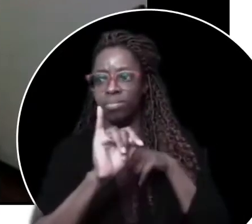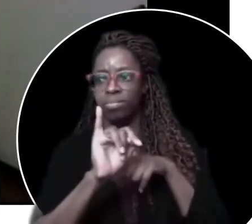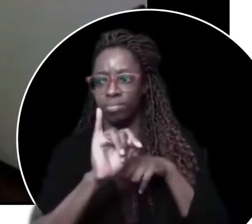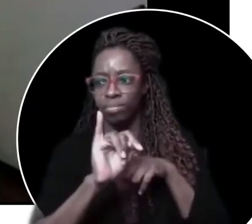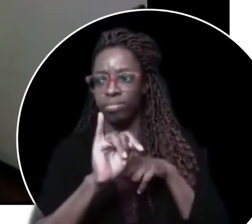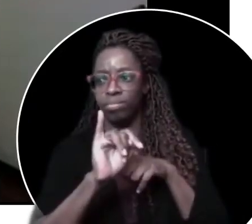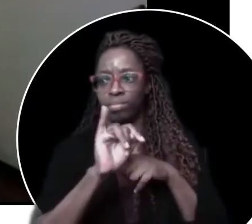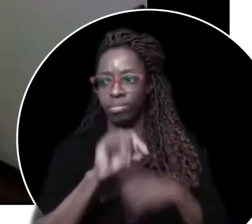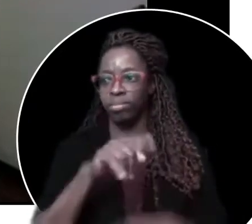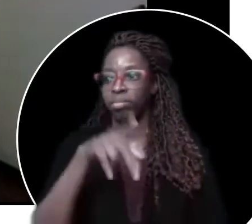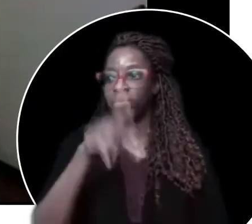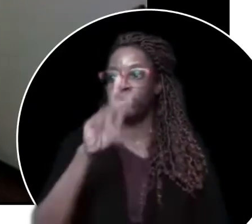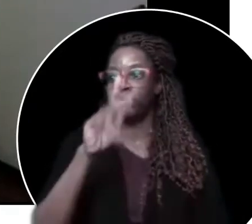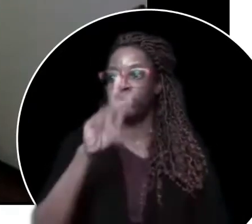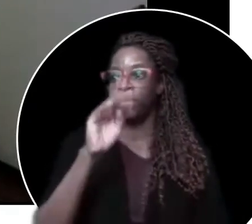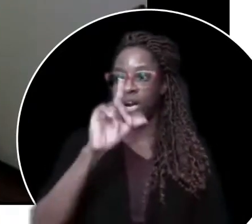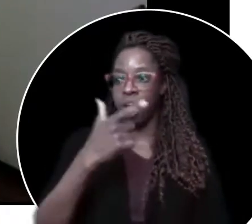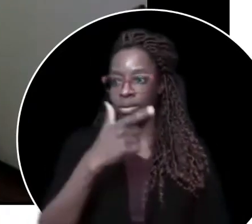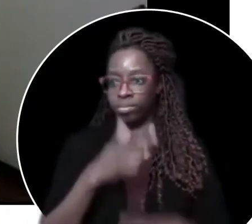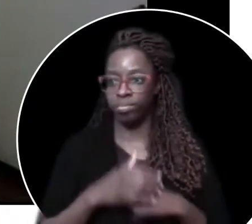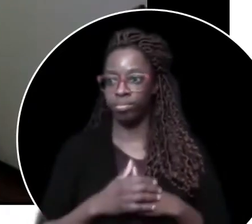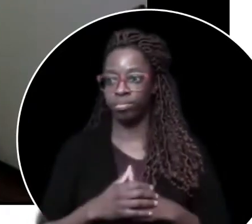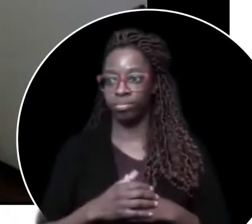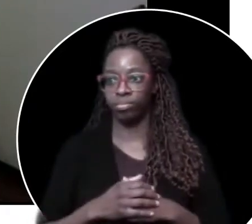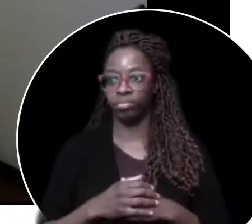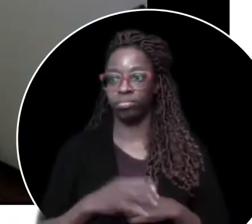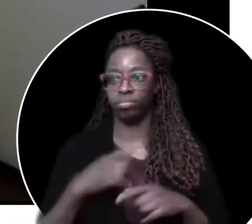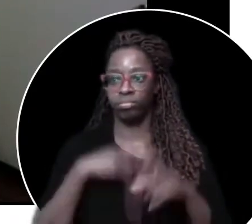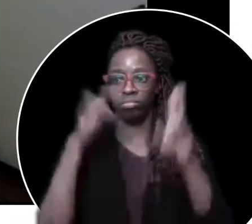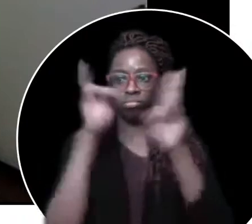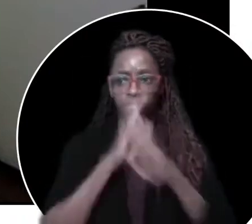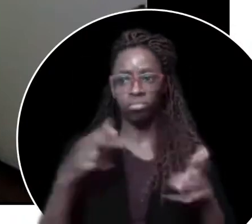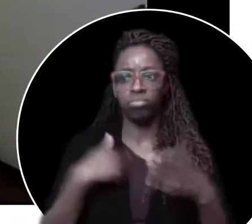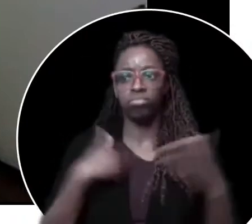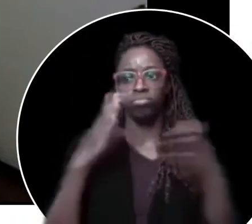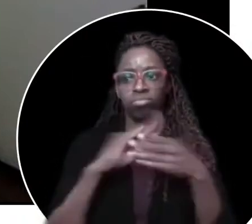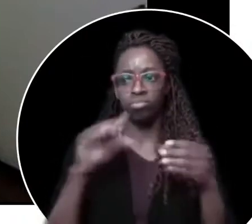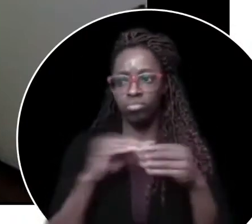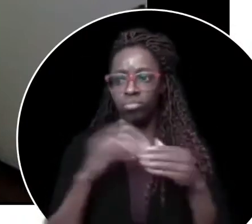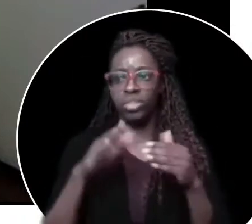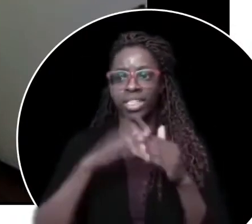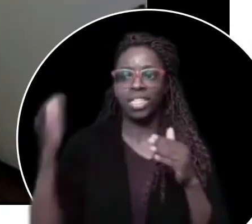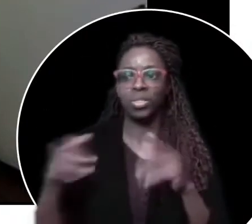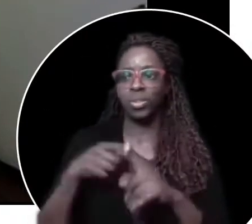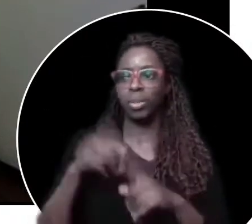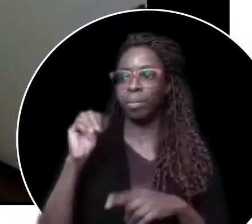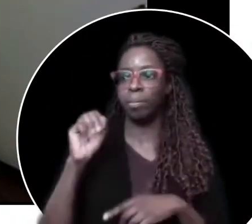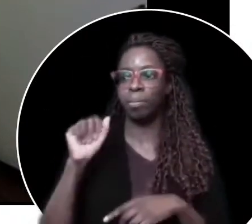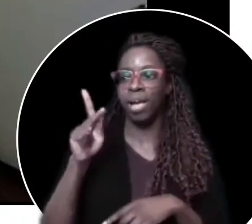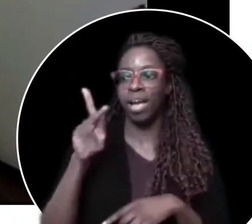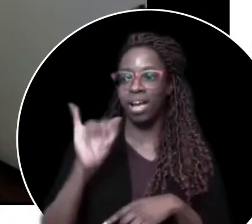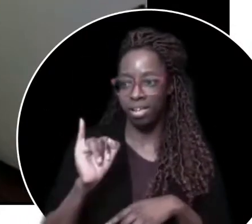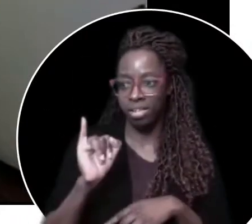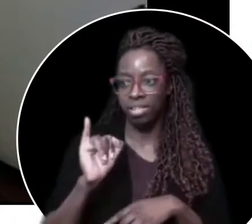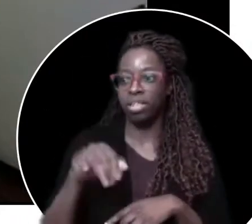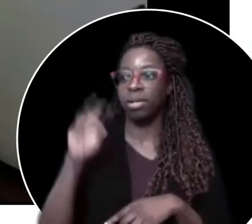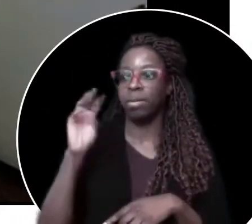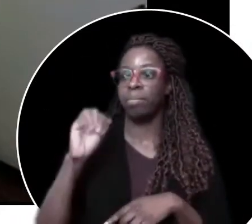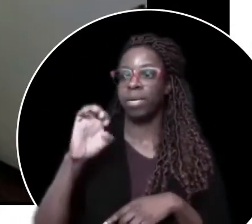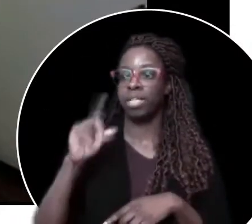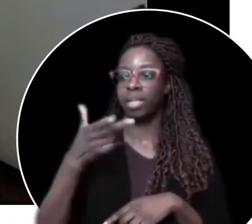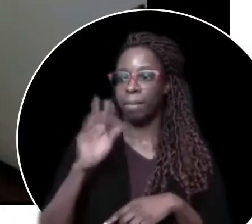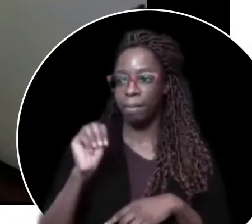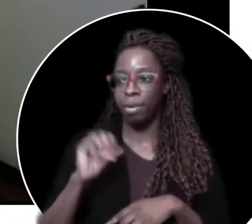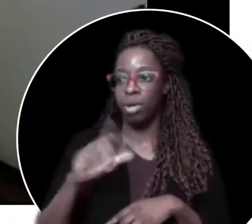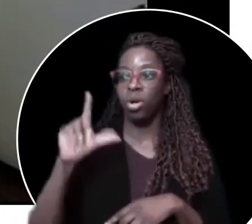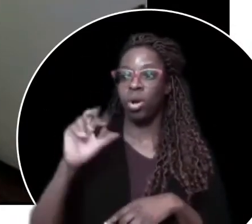and citizenship, and in particular, on the way in which race and gender and ideas about identity and culture